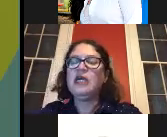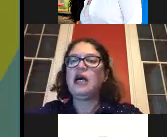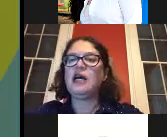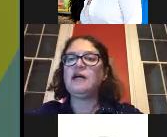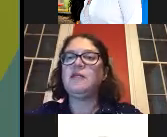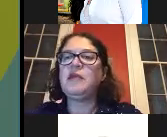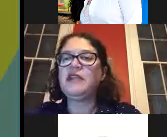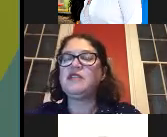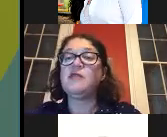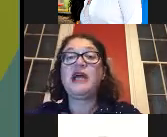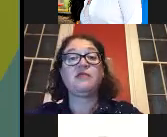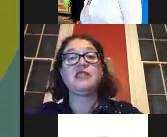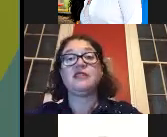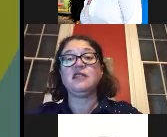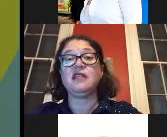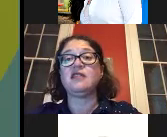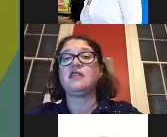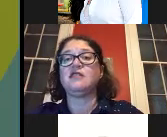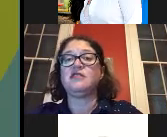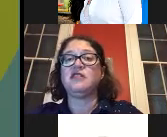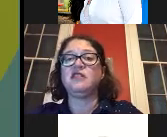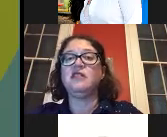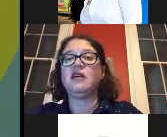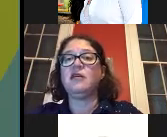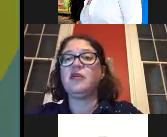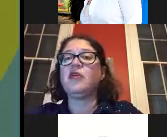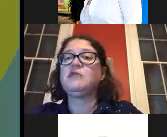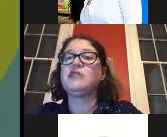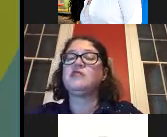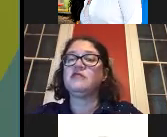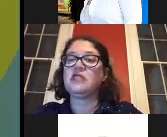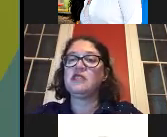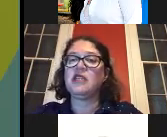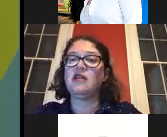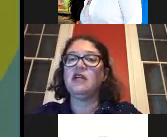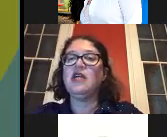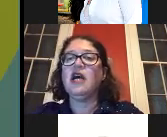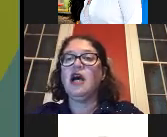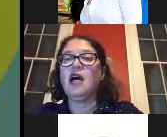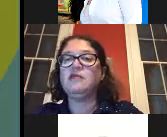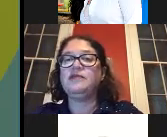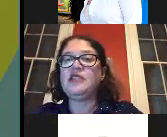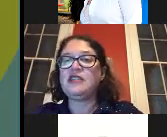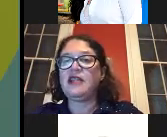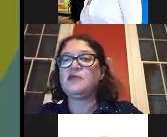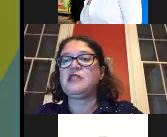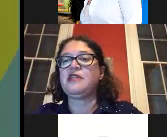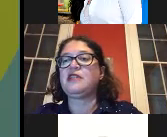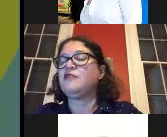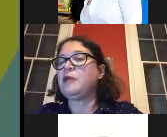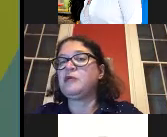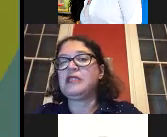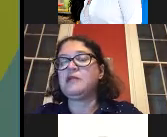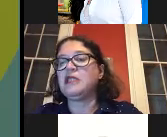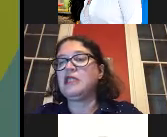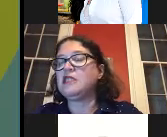income. But those other pathways still exist. There are still programs and services that are designed specifically